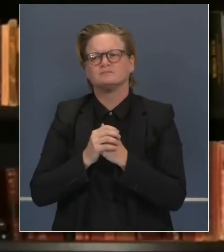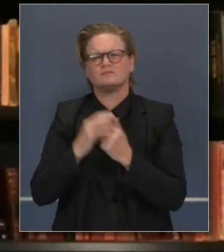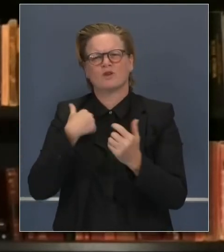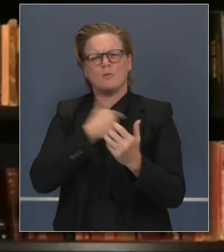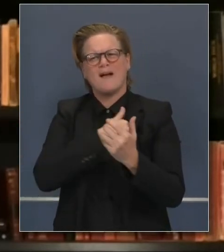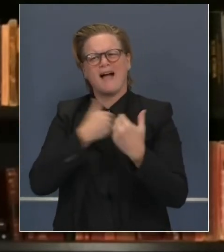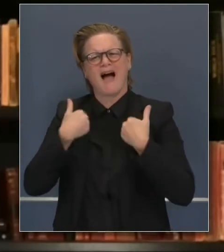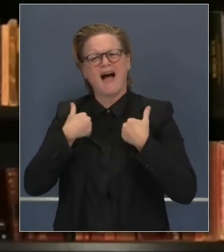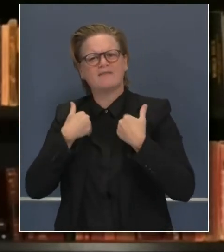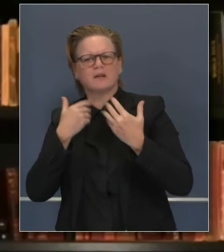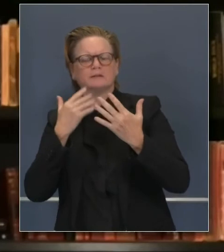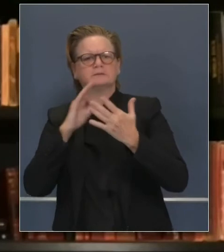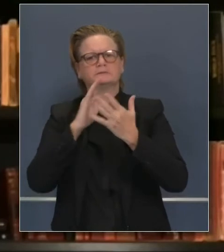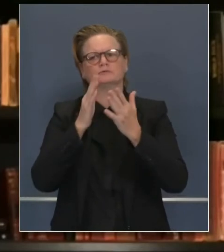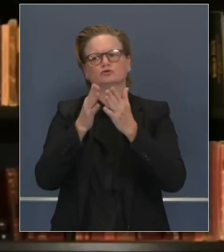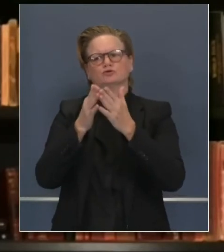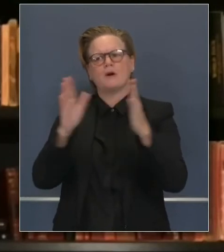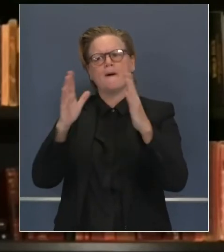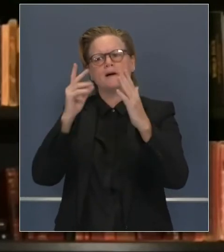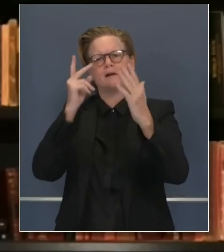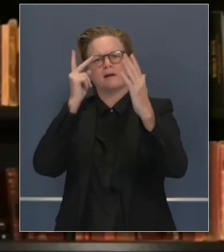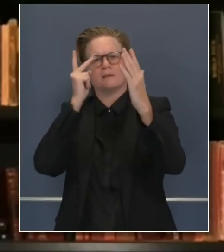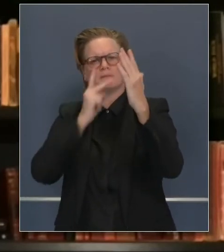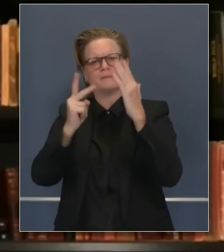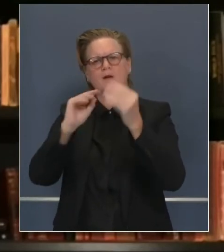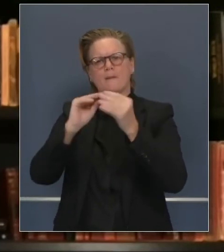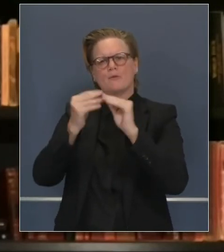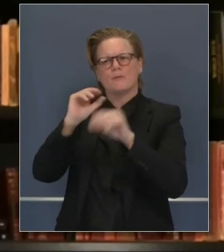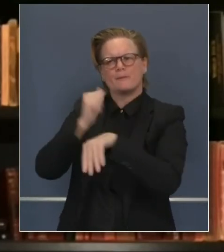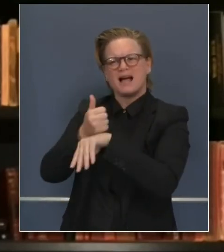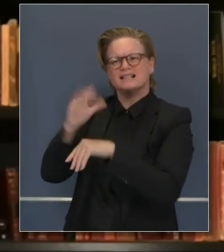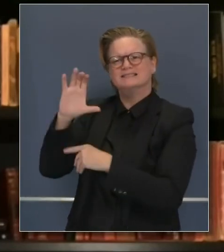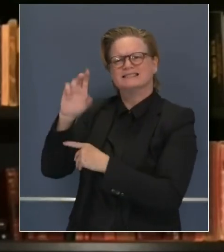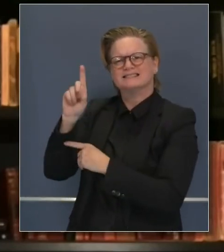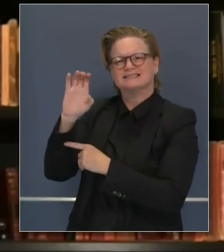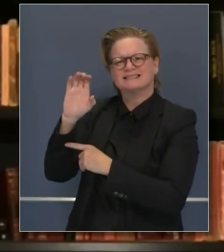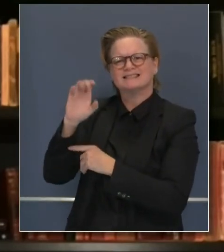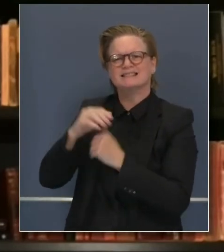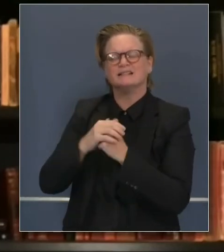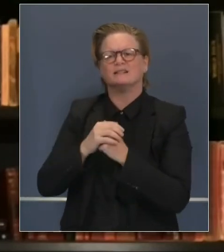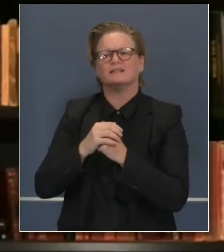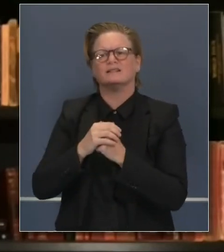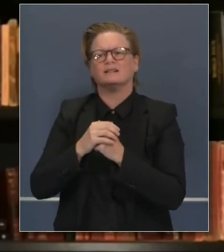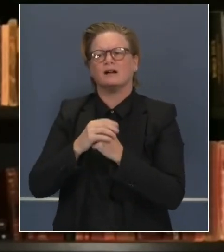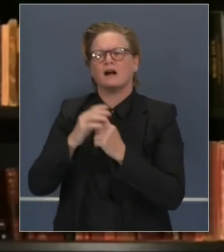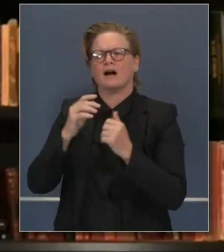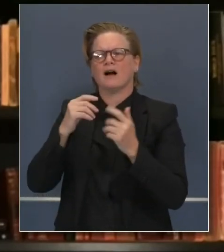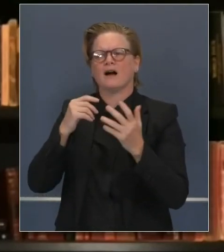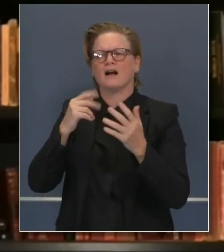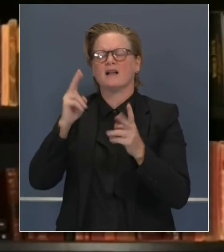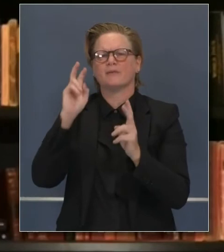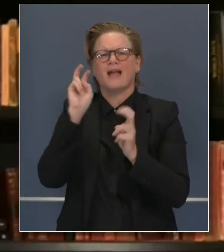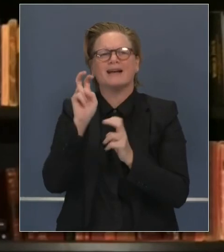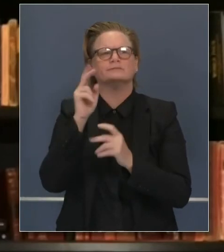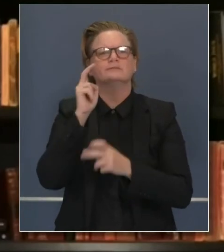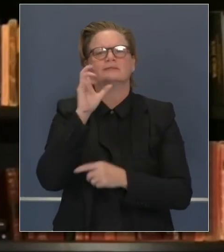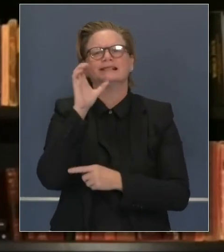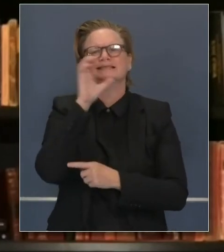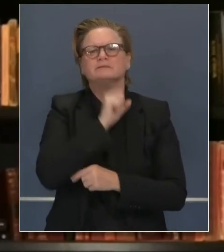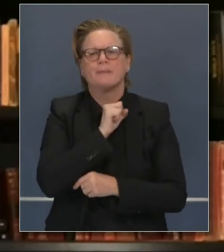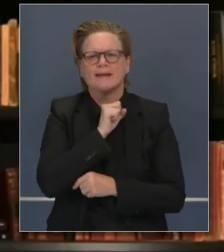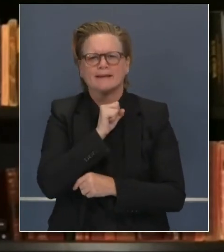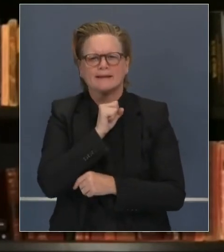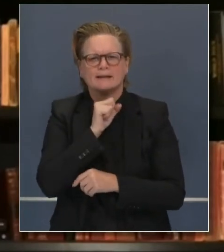and the DoD that were estimates as well. That 40 million is an estimate, but we will provide